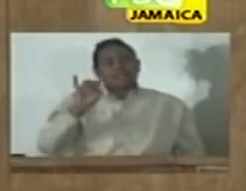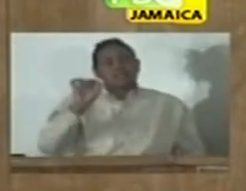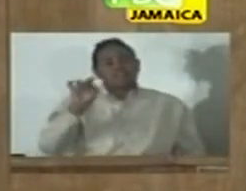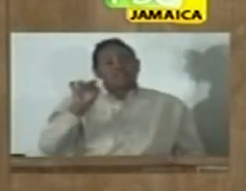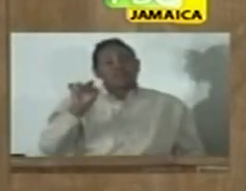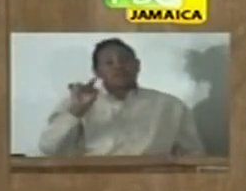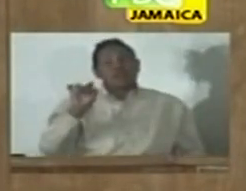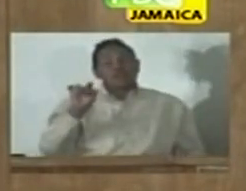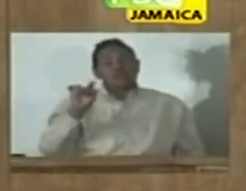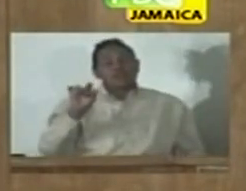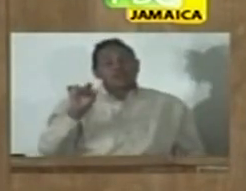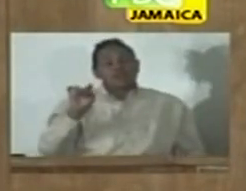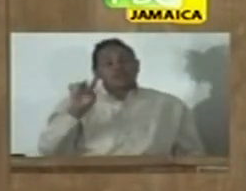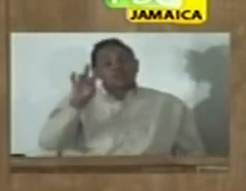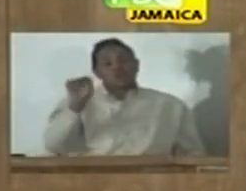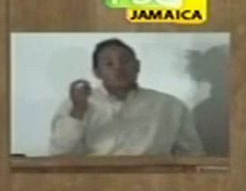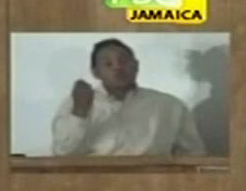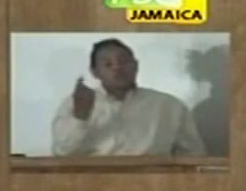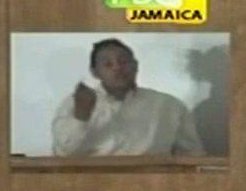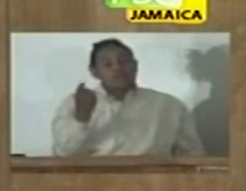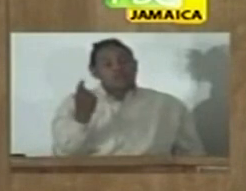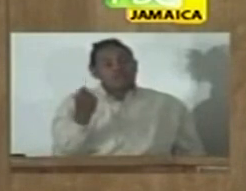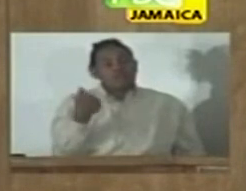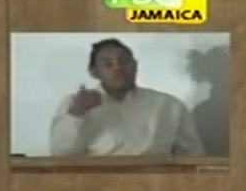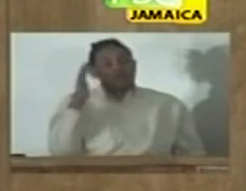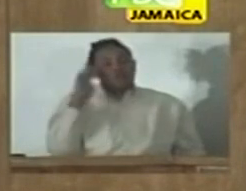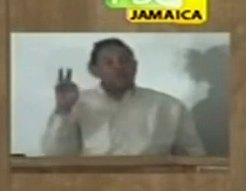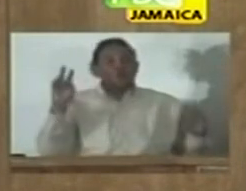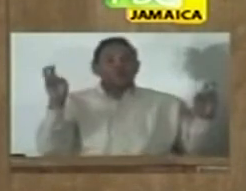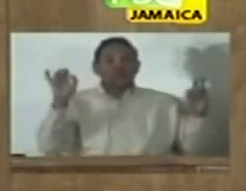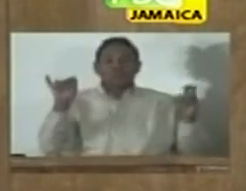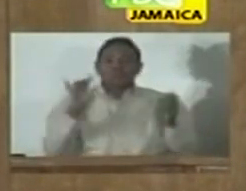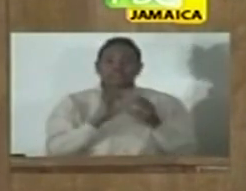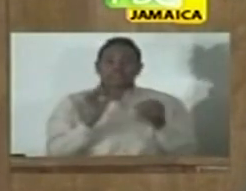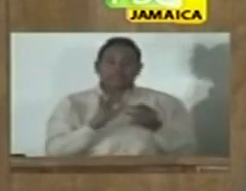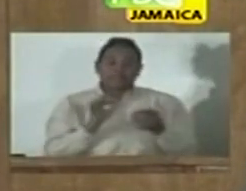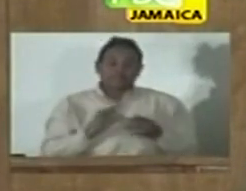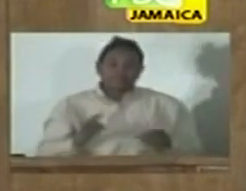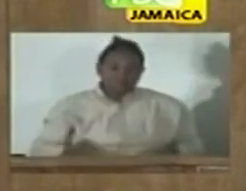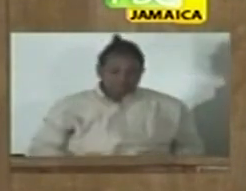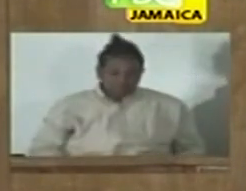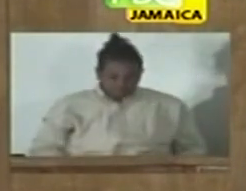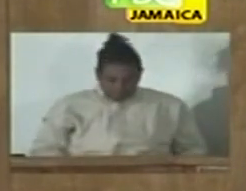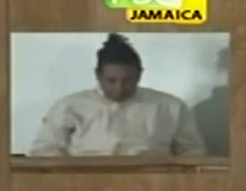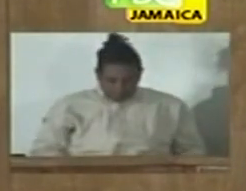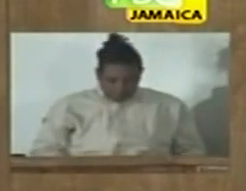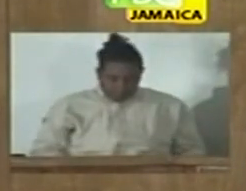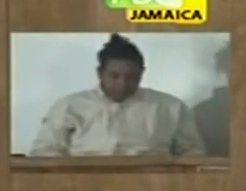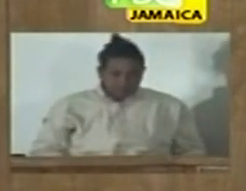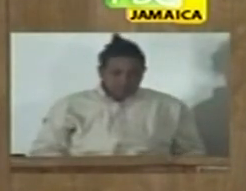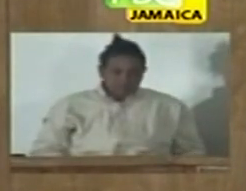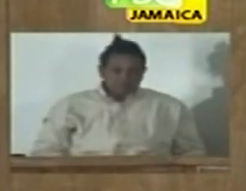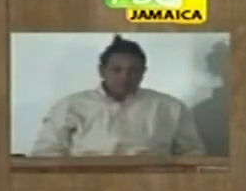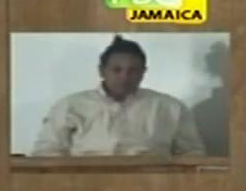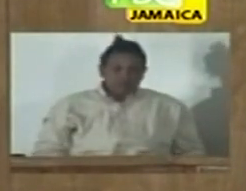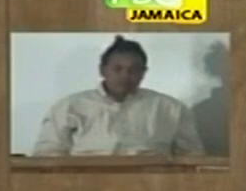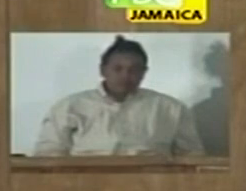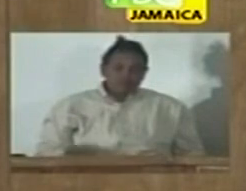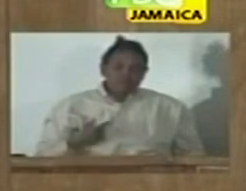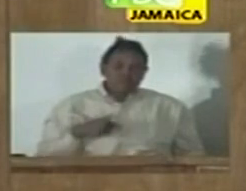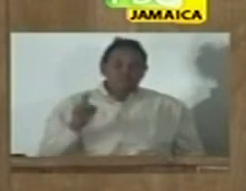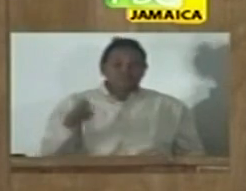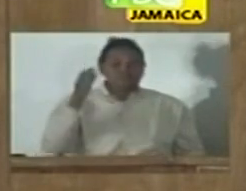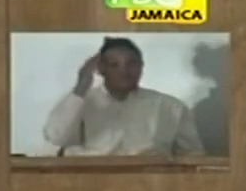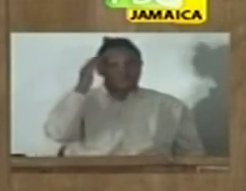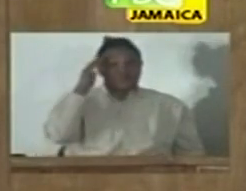April 2011. And I'm going to quote that statement, Mr. President, because we must know when we run out